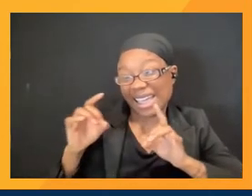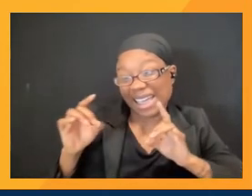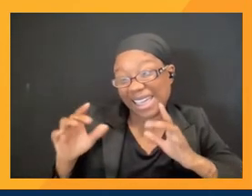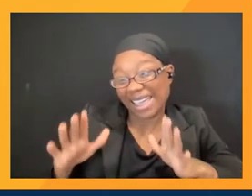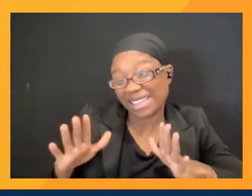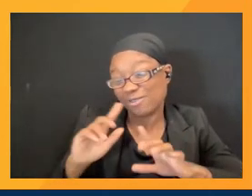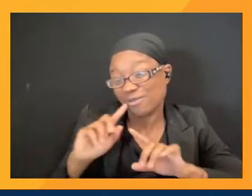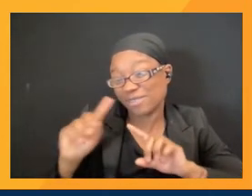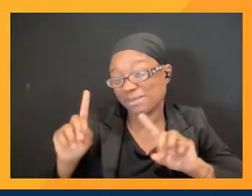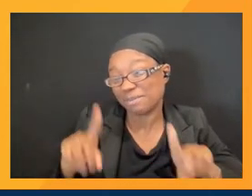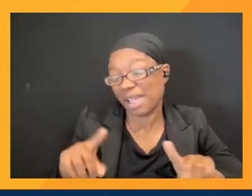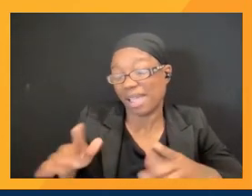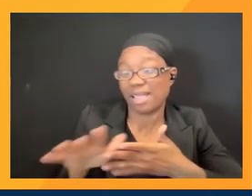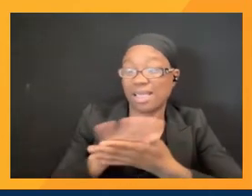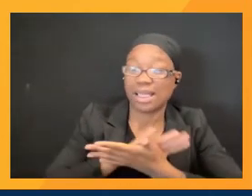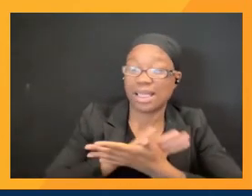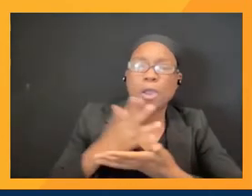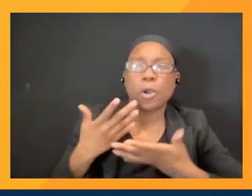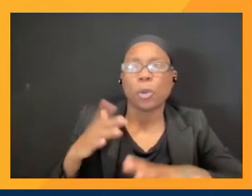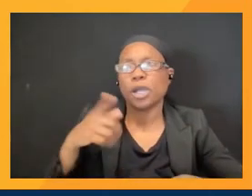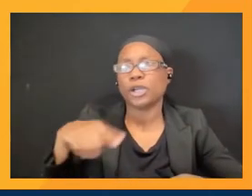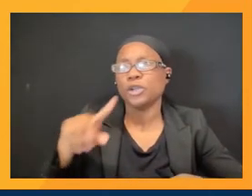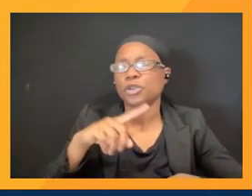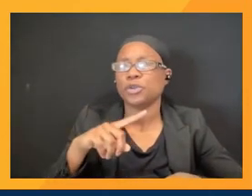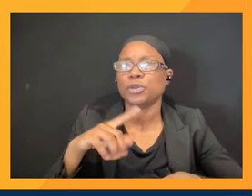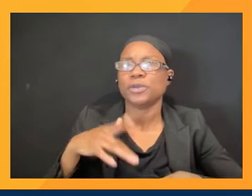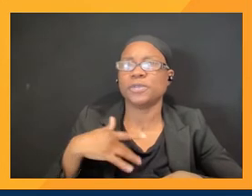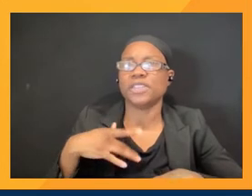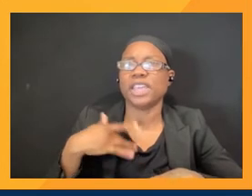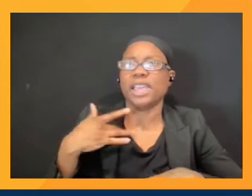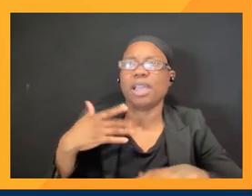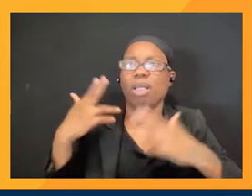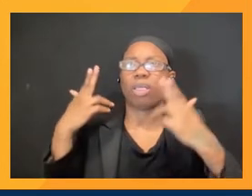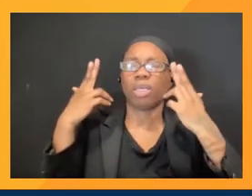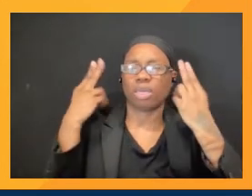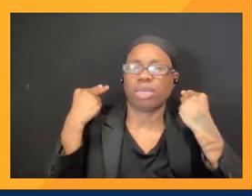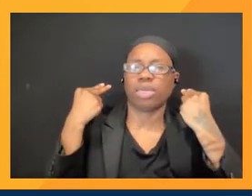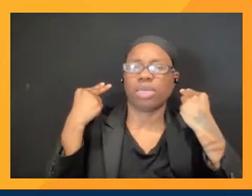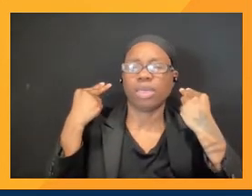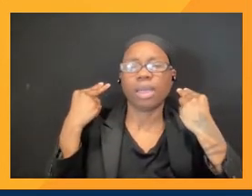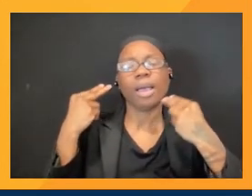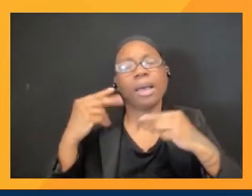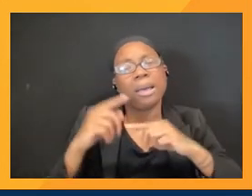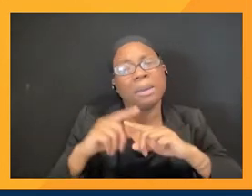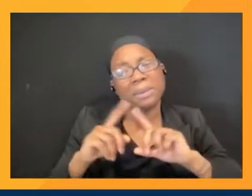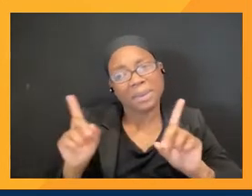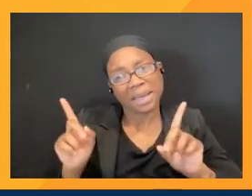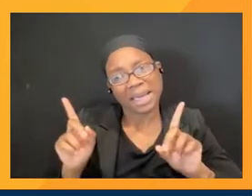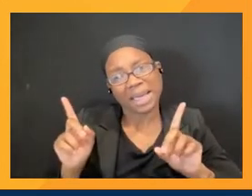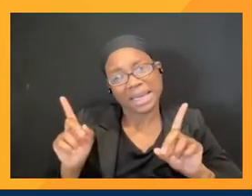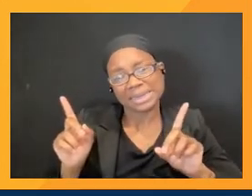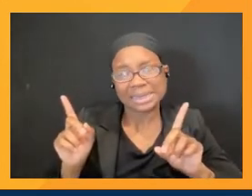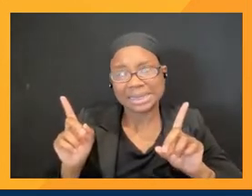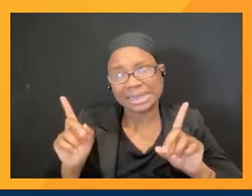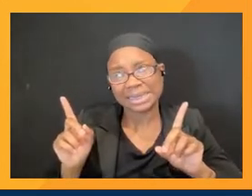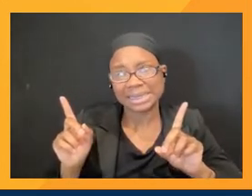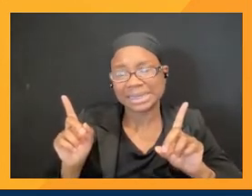the best way possible. Now, throughout all of your answers, people have been sending in questions, and I now have those questions.